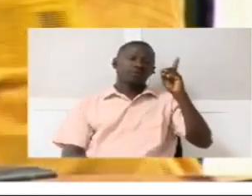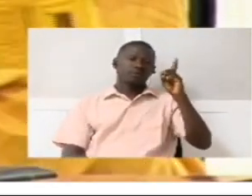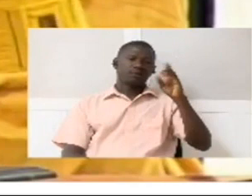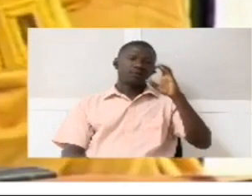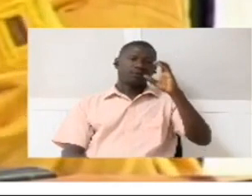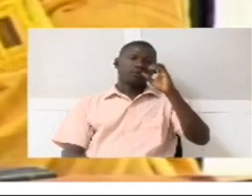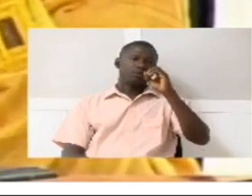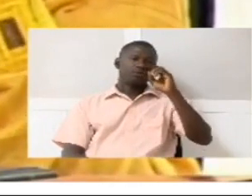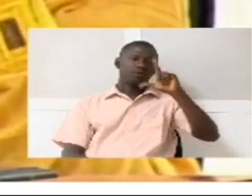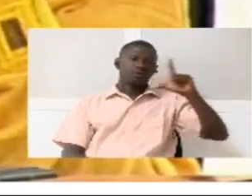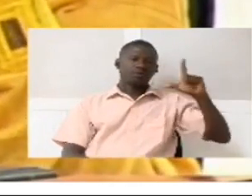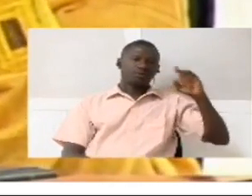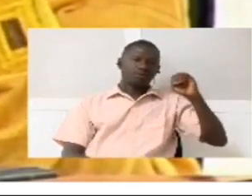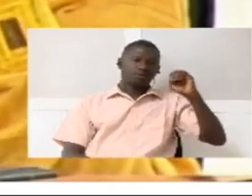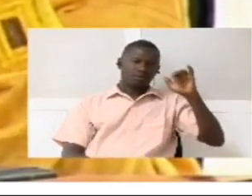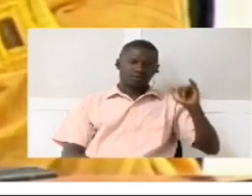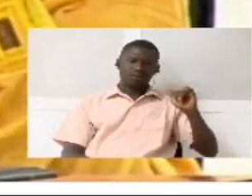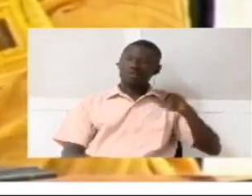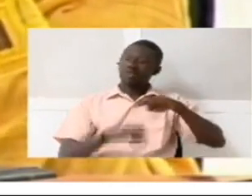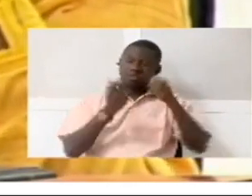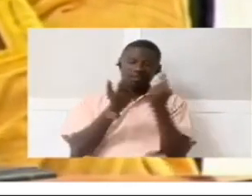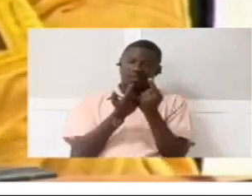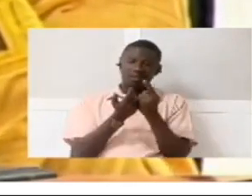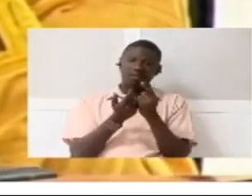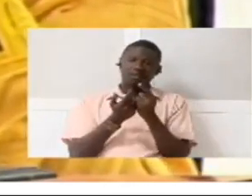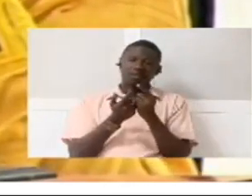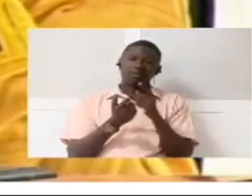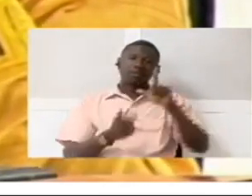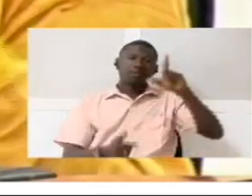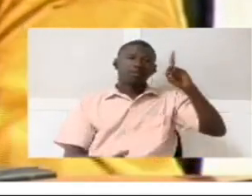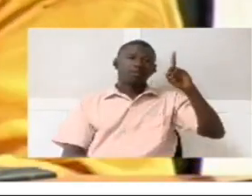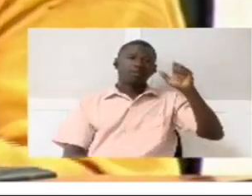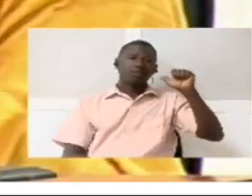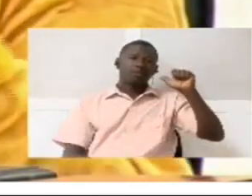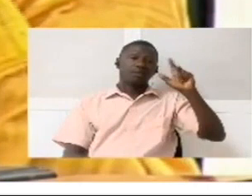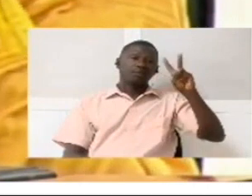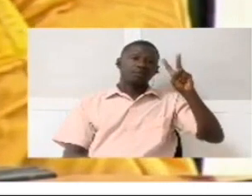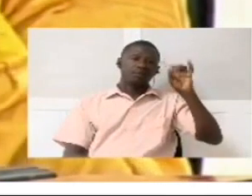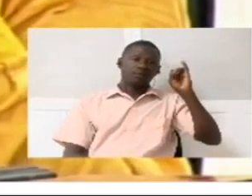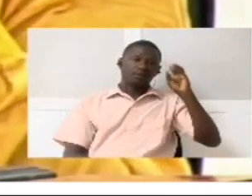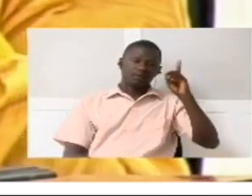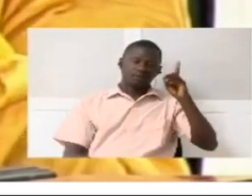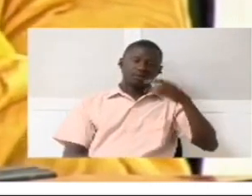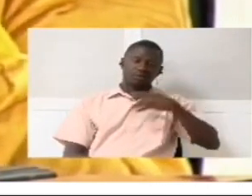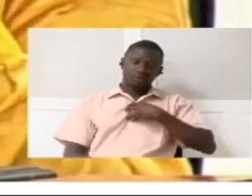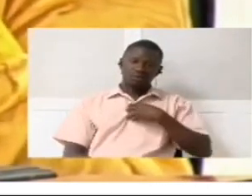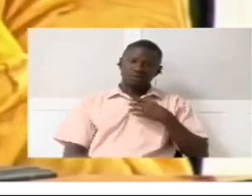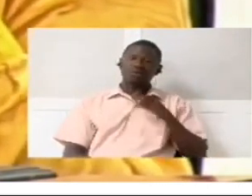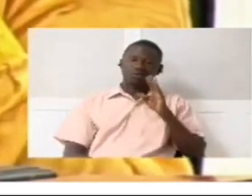lum soxla mom moko de doxal. Whatever David Coley needed, he did it for him. Mom su fa nekut. If he is not